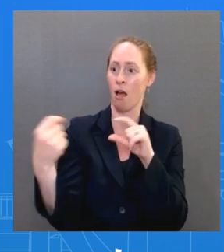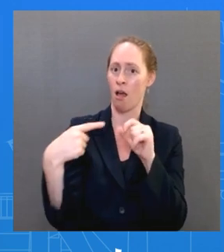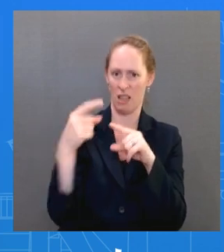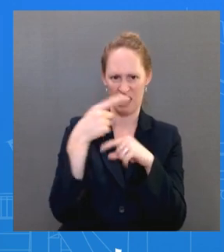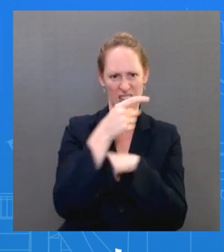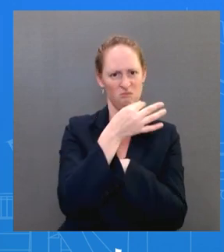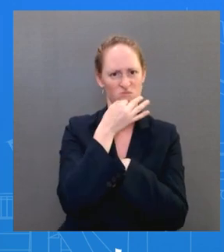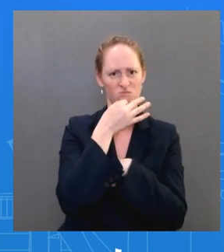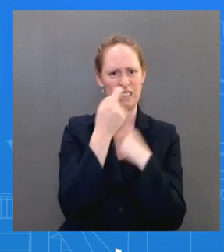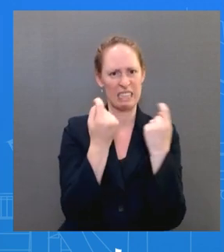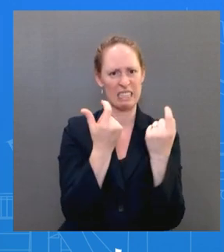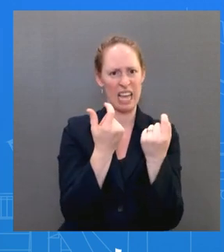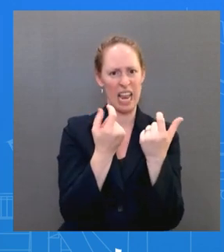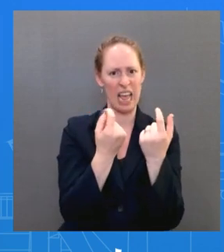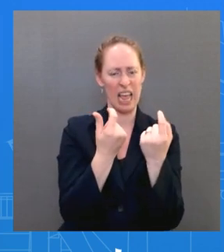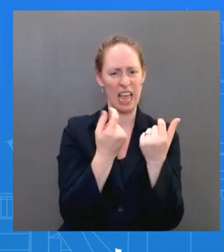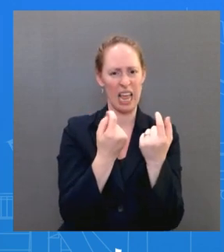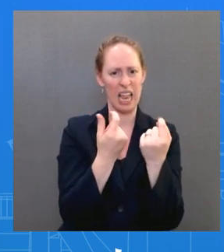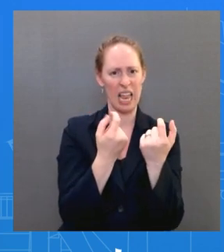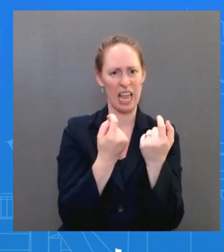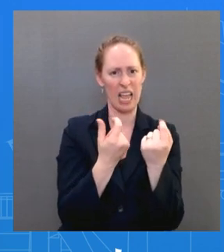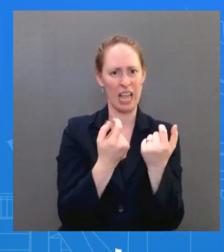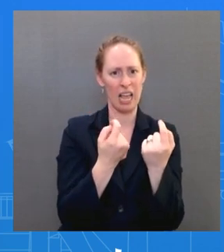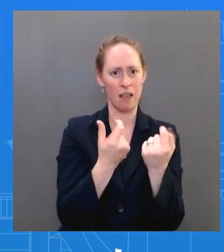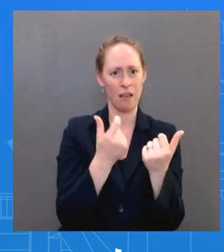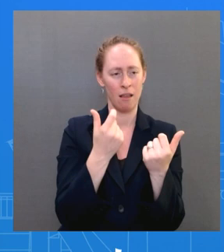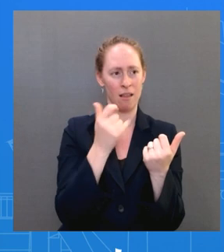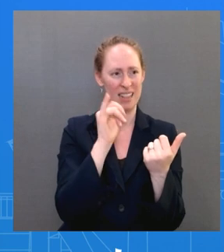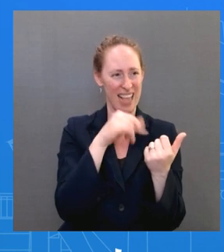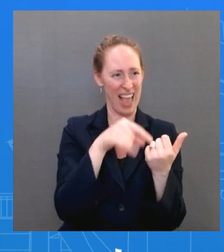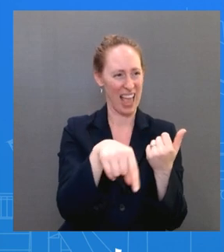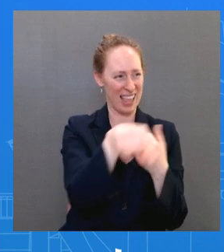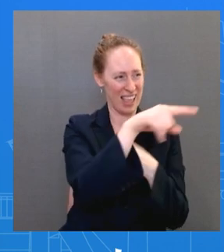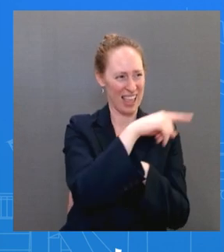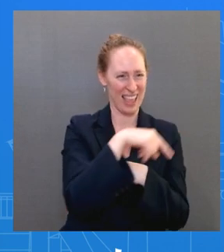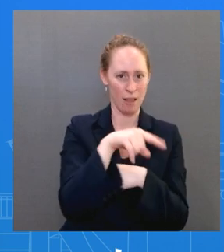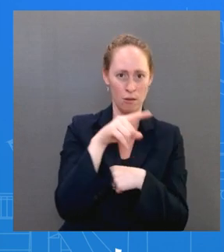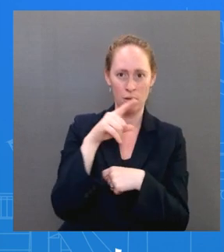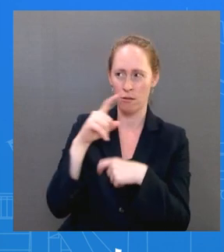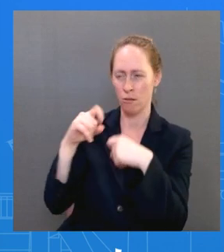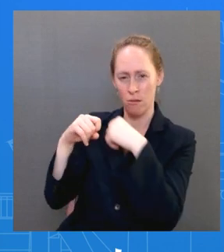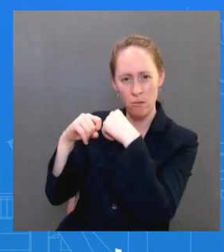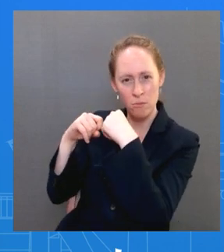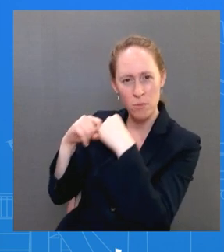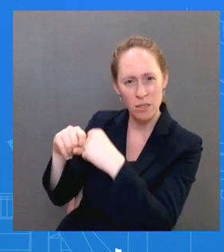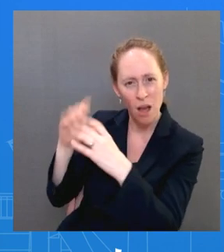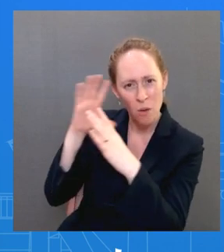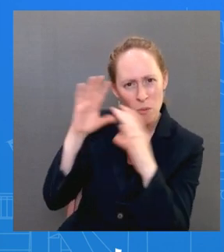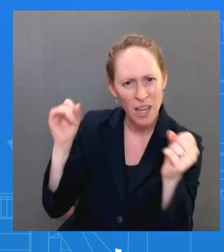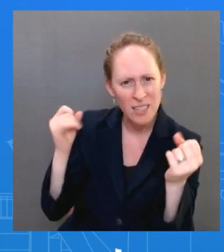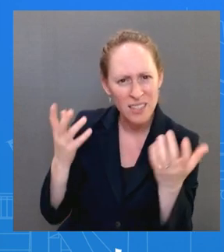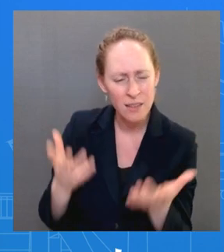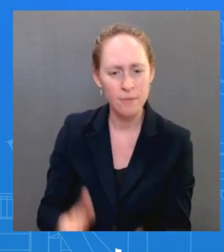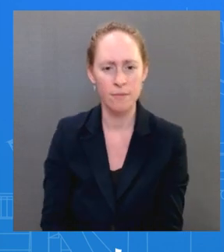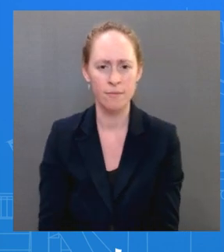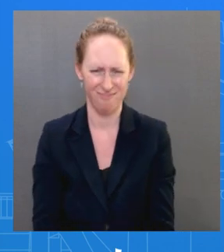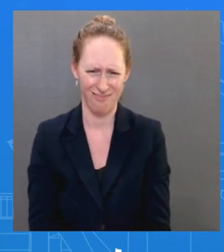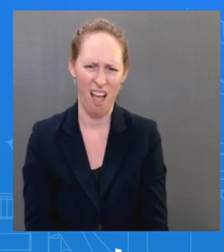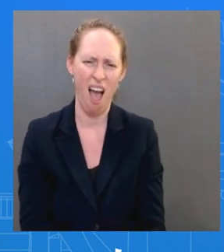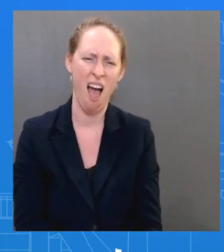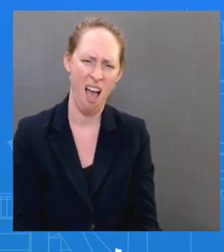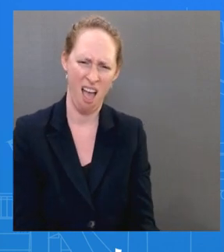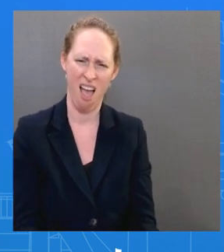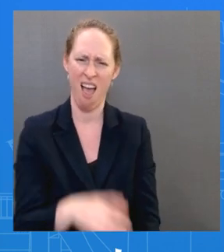in following the public records rules. That is something that we believe that should be done, should be followed.